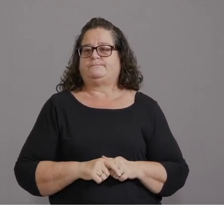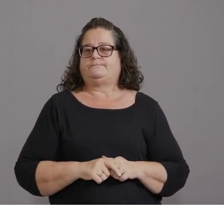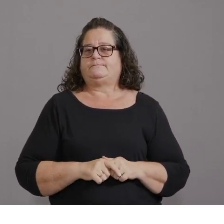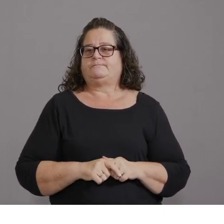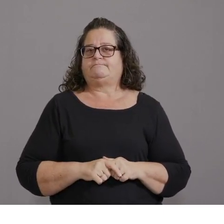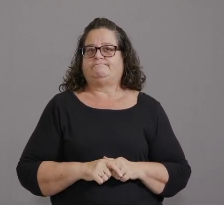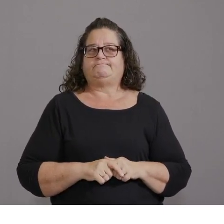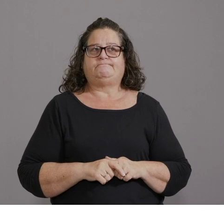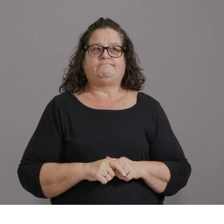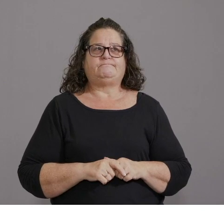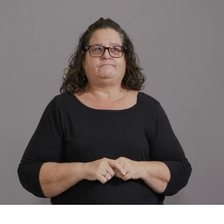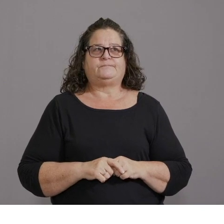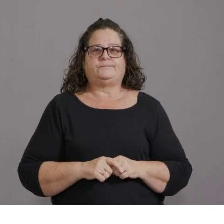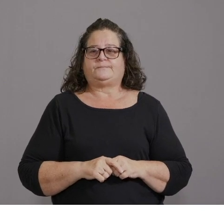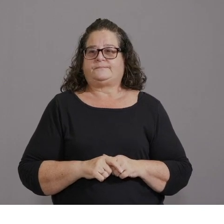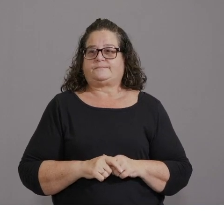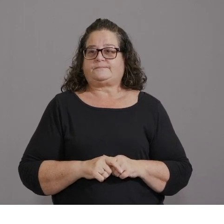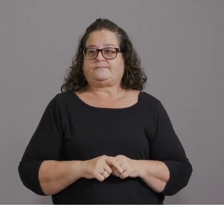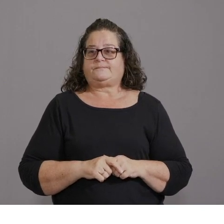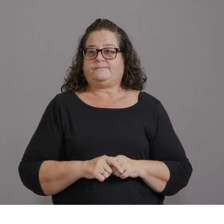We updated our